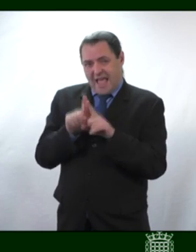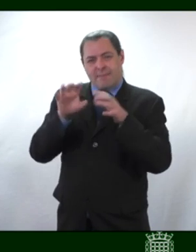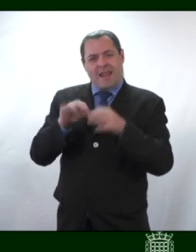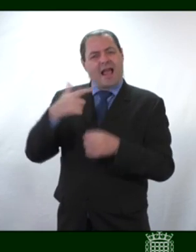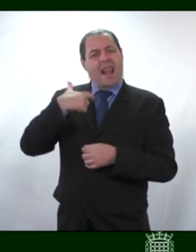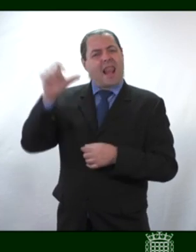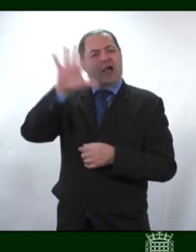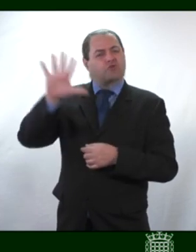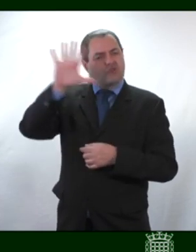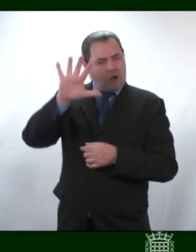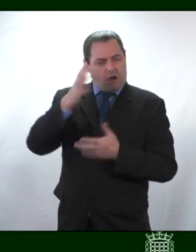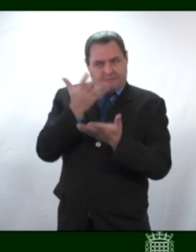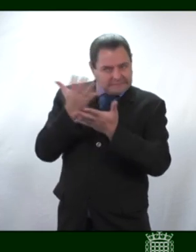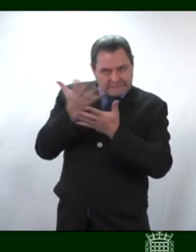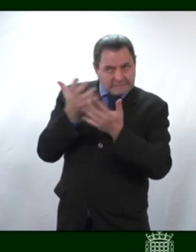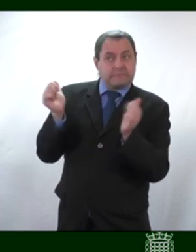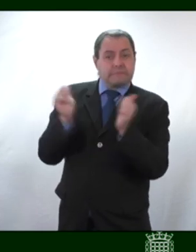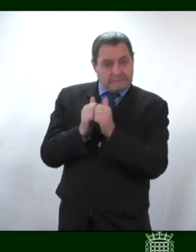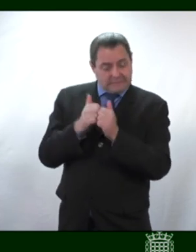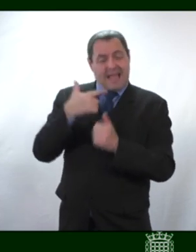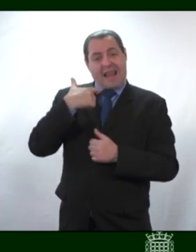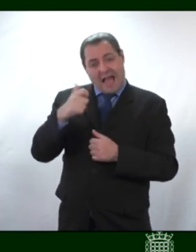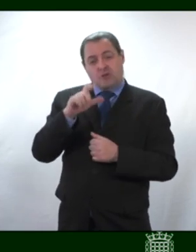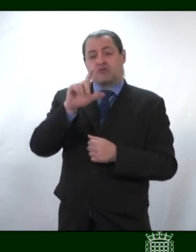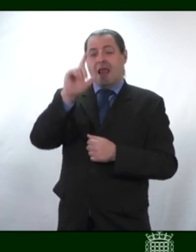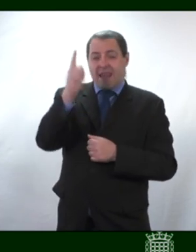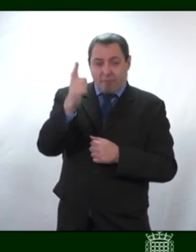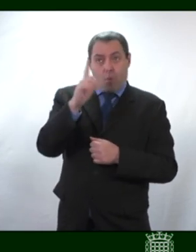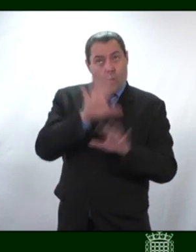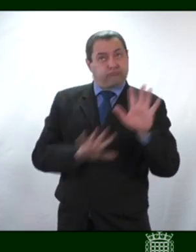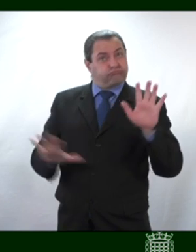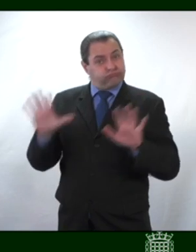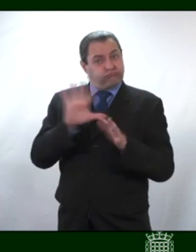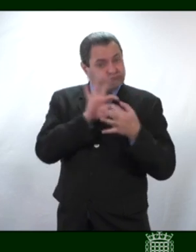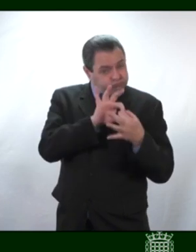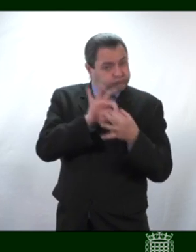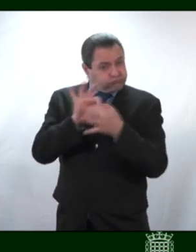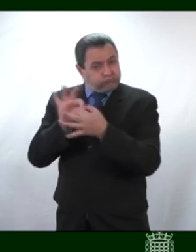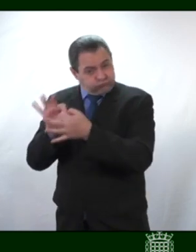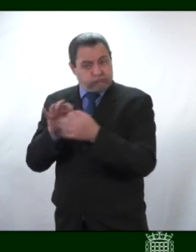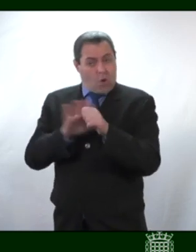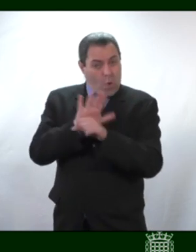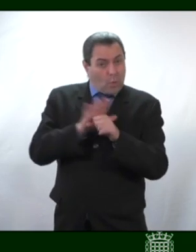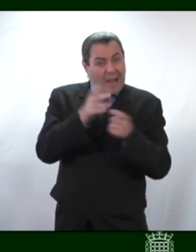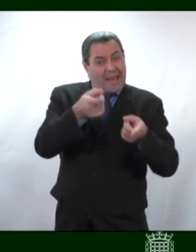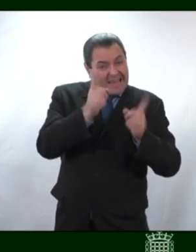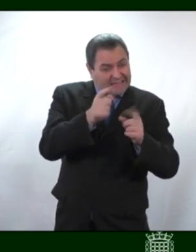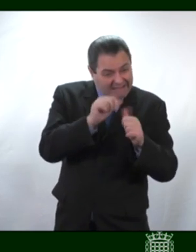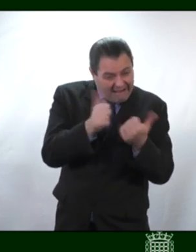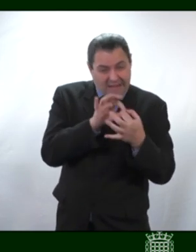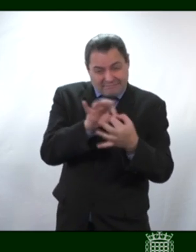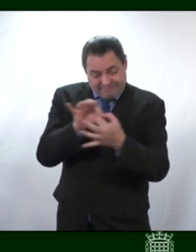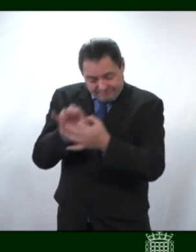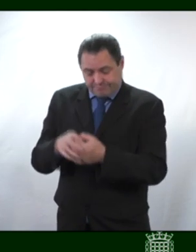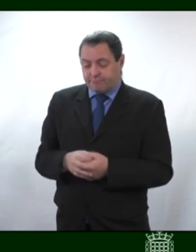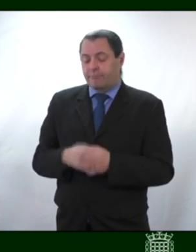Lancashire. In Lancashire, Liverpool and across the country, we continue to work closely with local leadership. Mr. Speaker, in